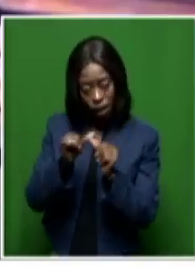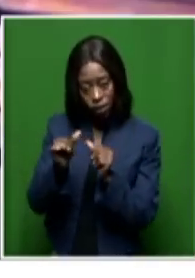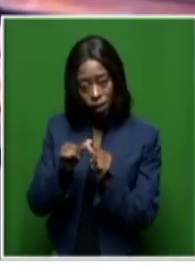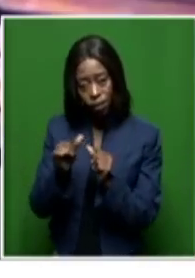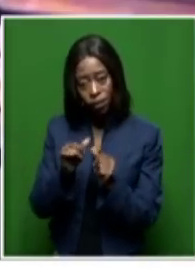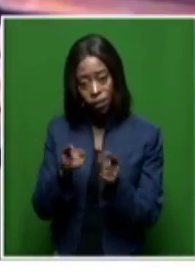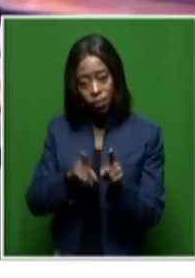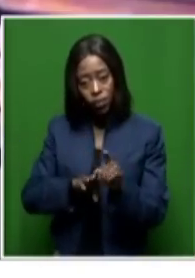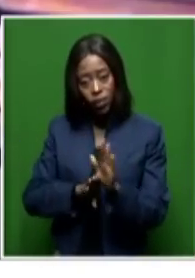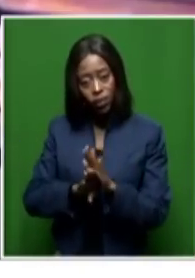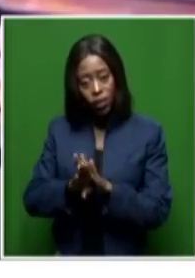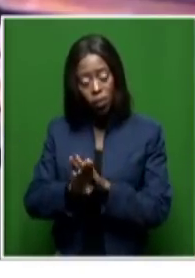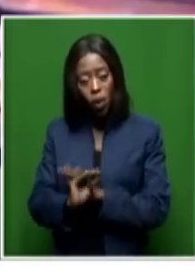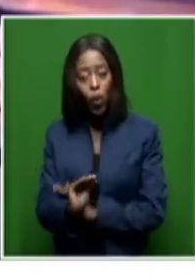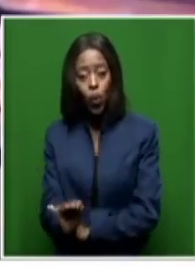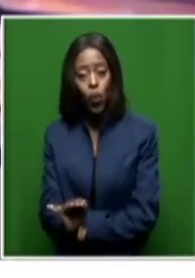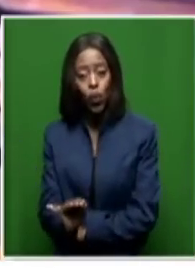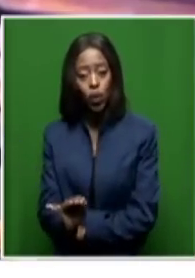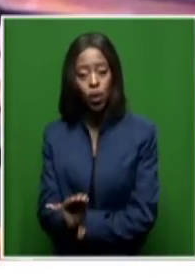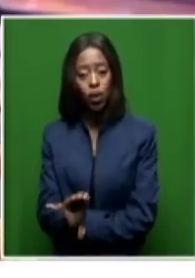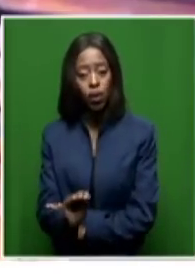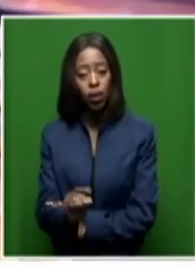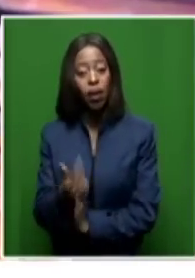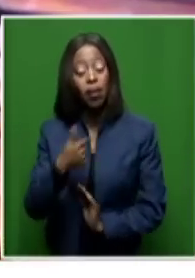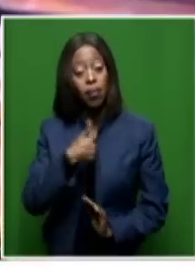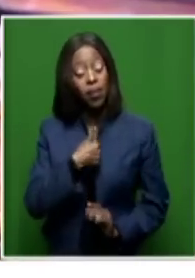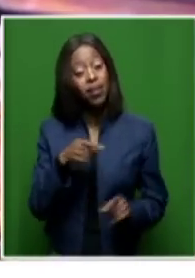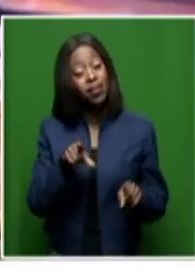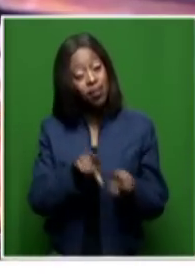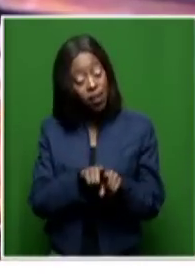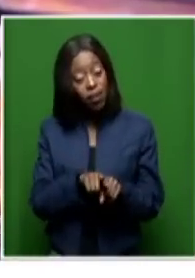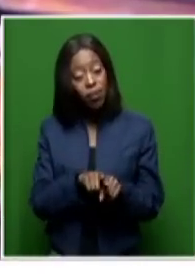being done. And I took you to